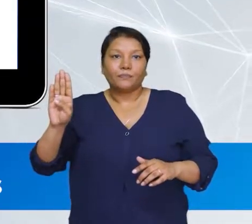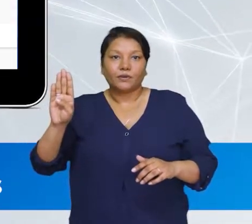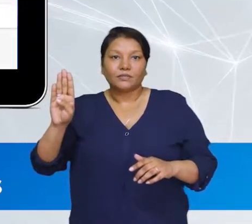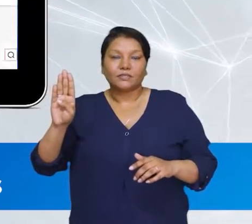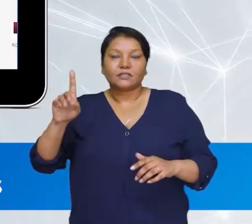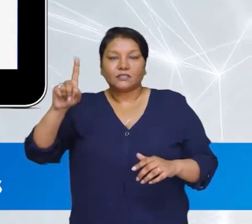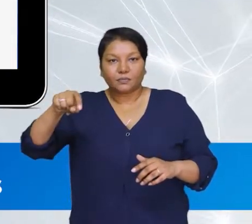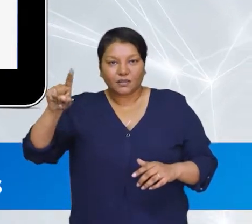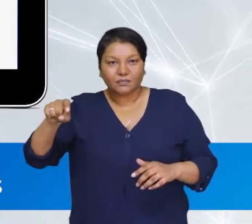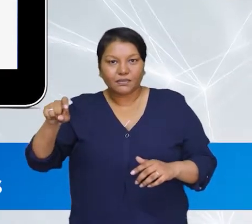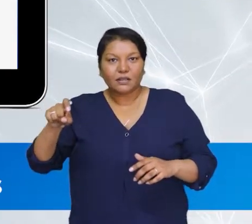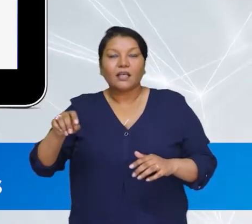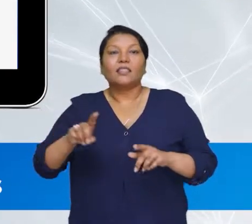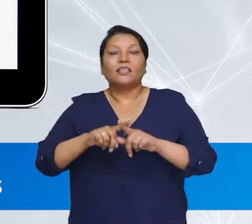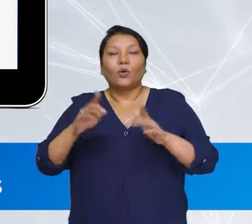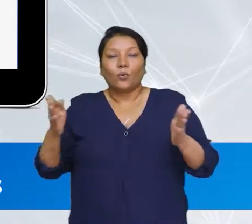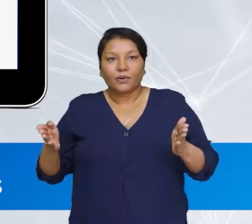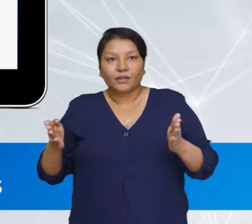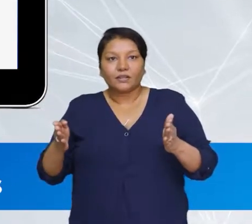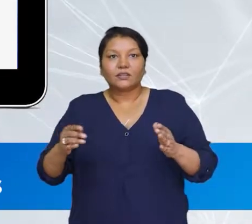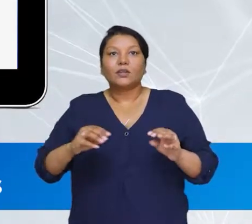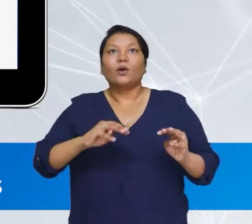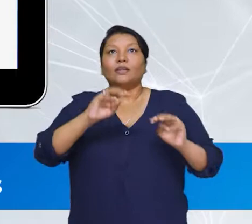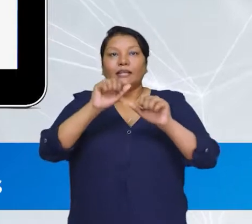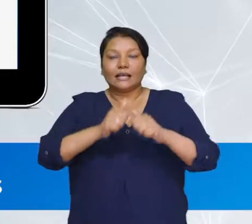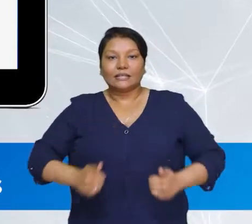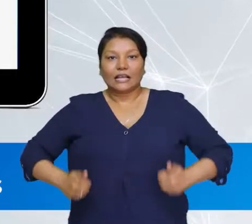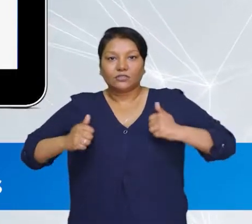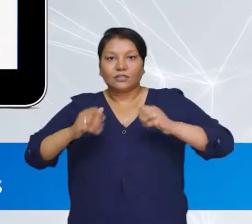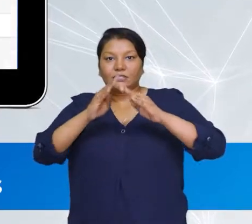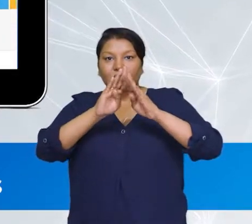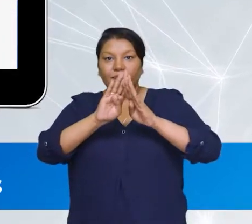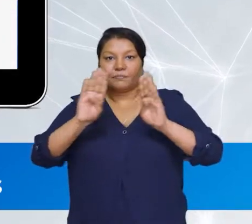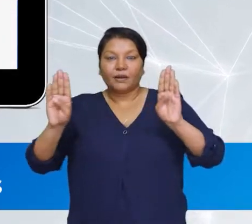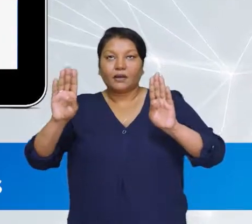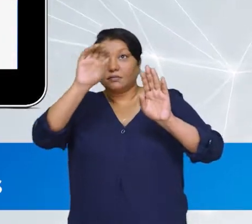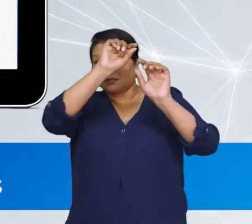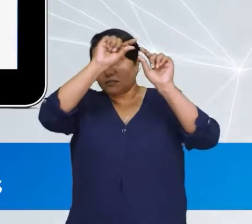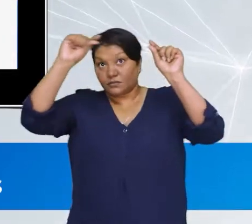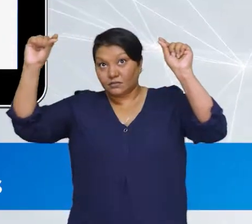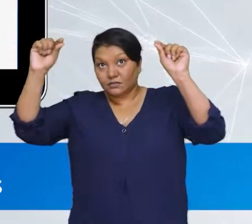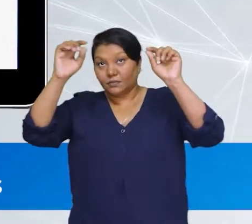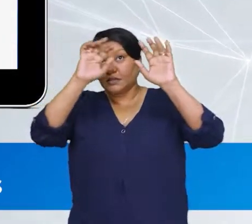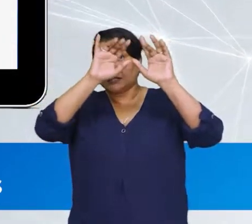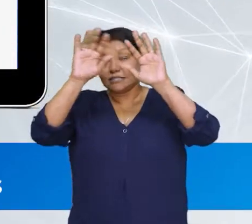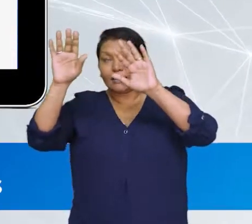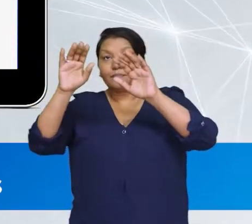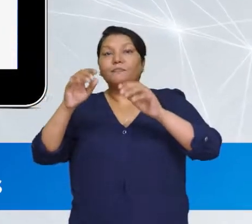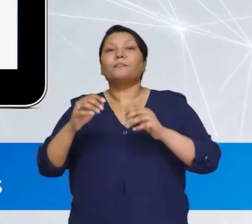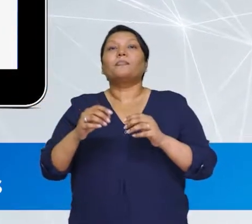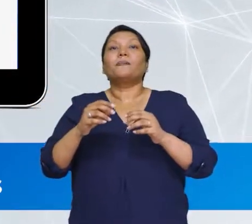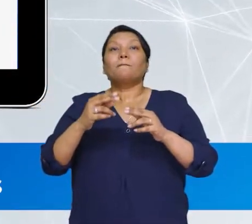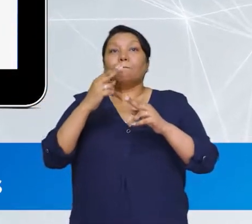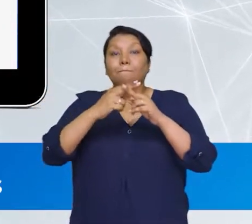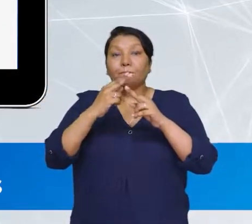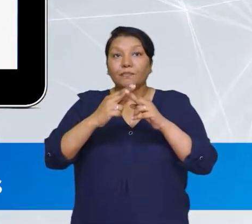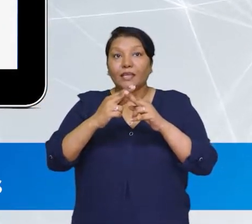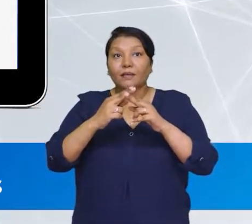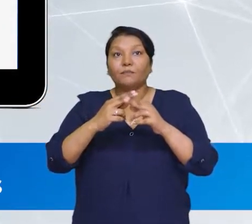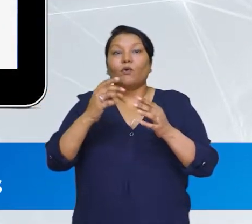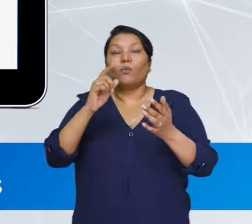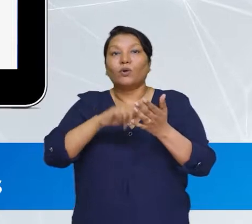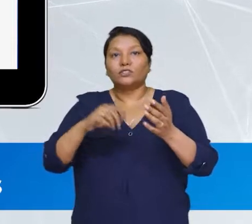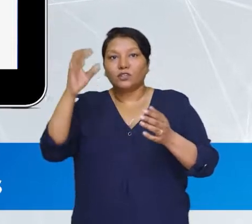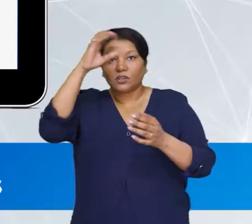double-click on any of the internet browsers. Then go to the address bar at the top of the screen. Enter a